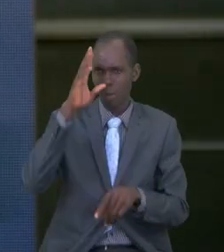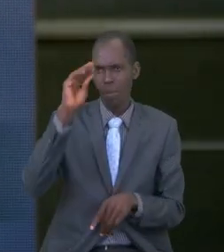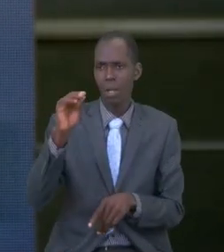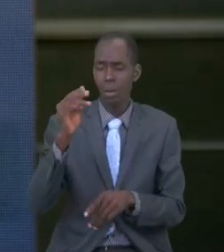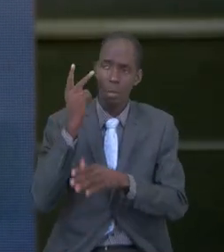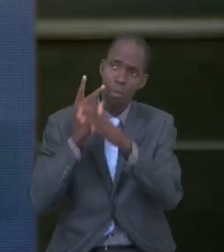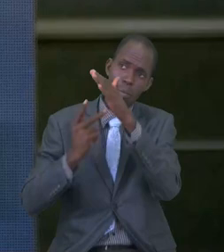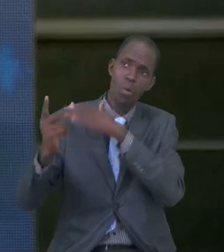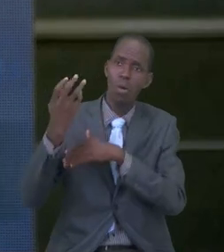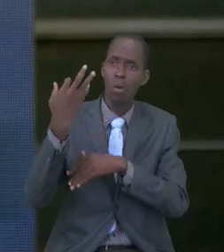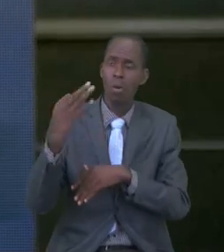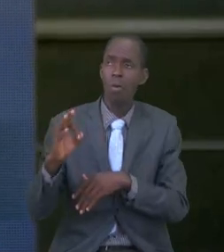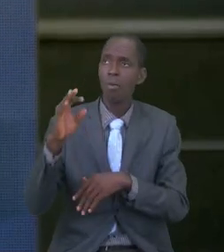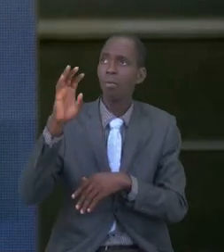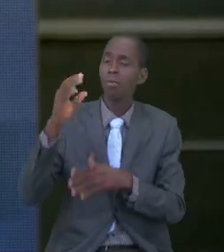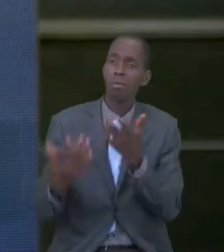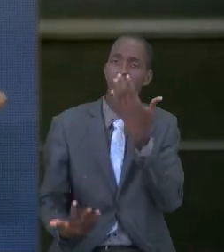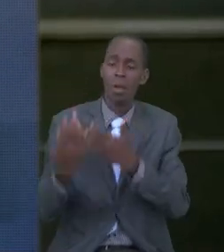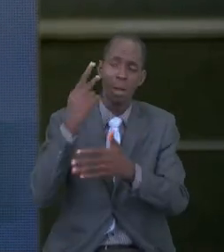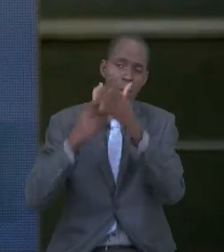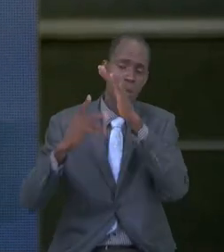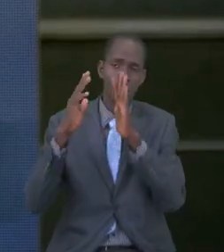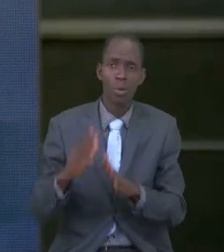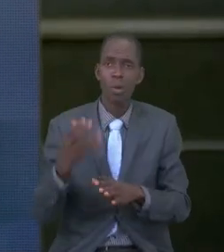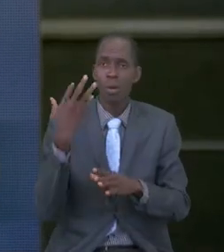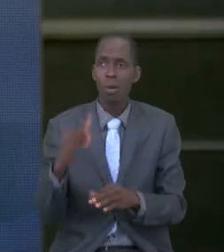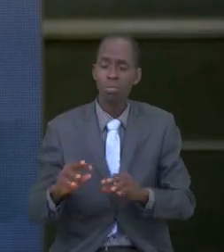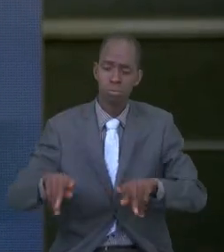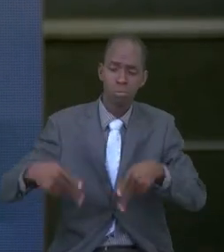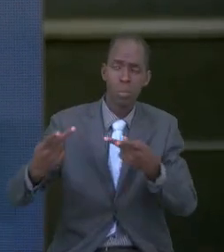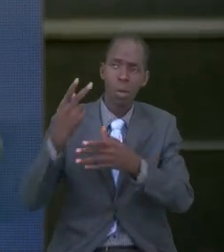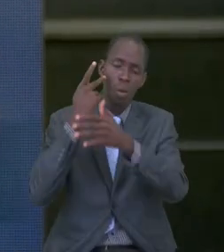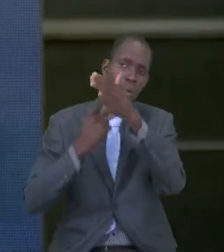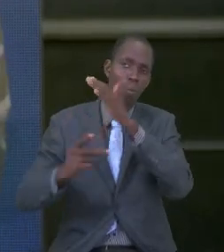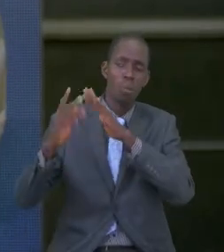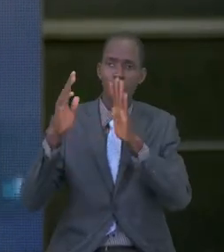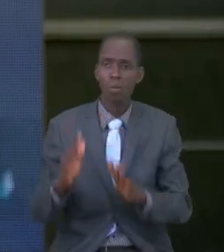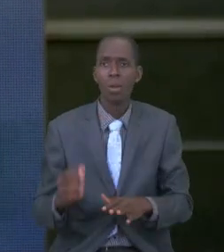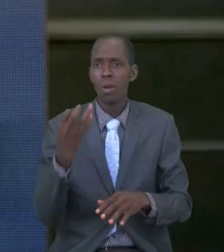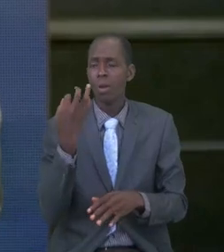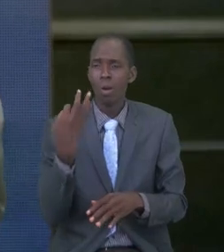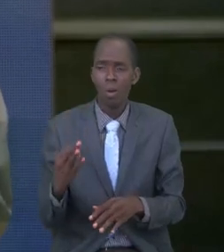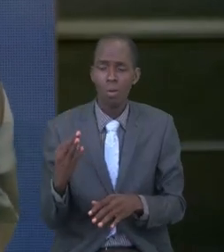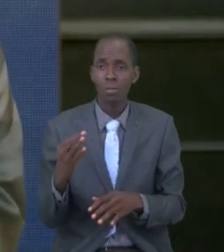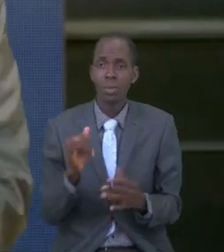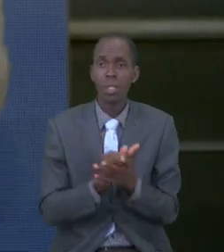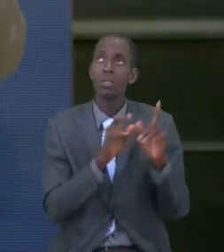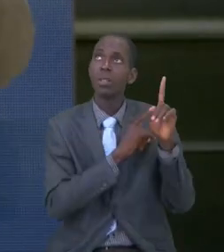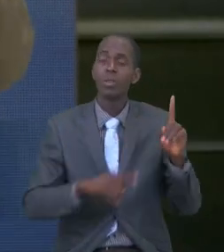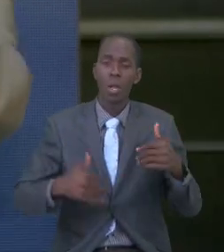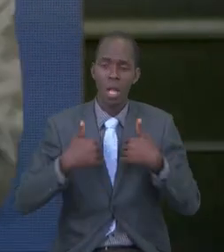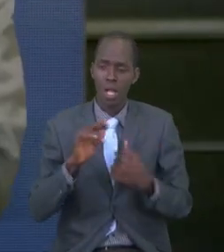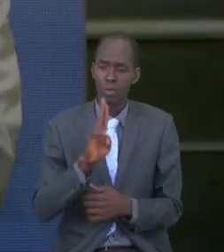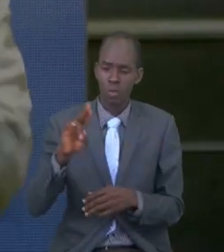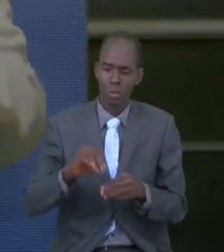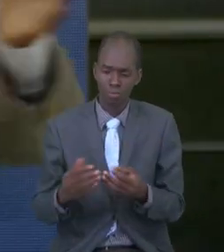fire, prophet of provision, prophet of supply, prophet that the Lord had used in raising up